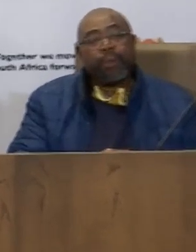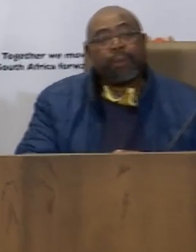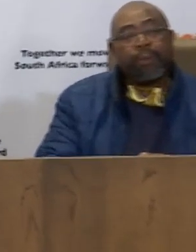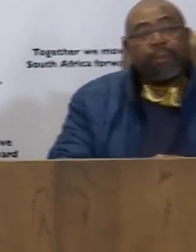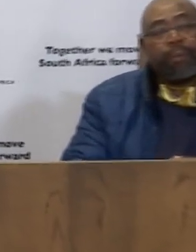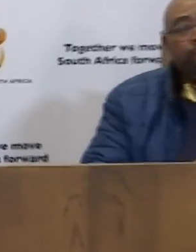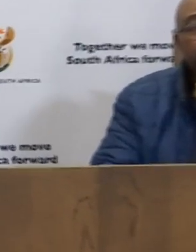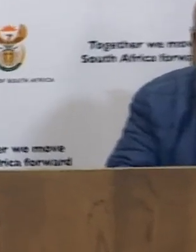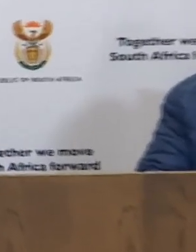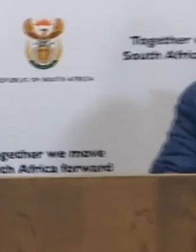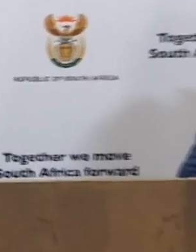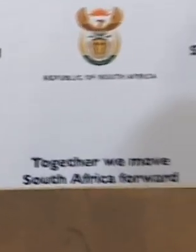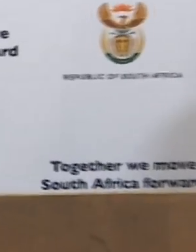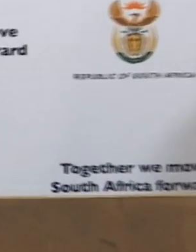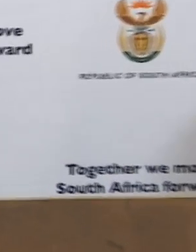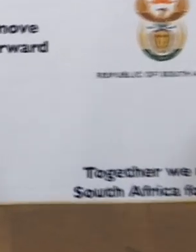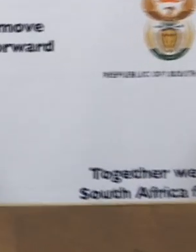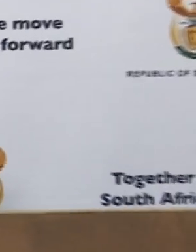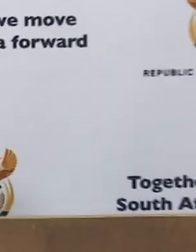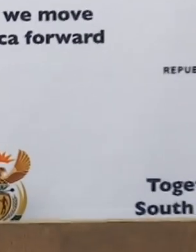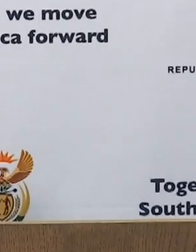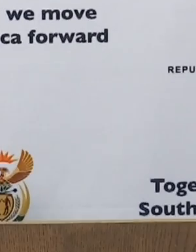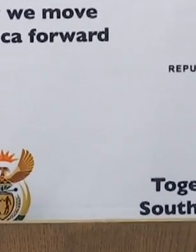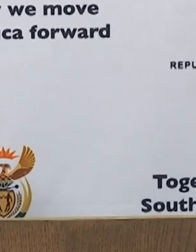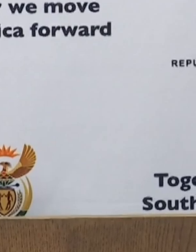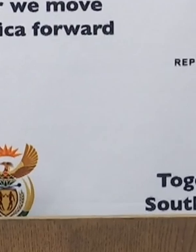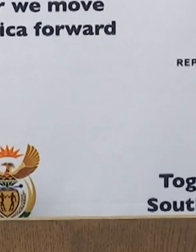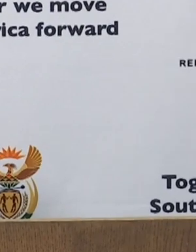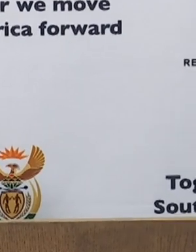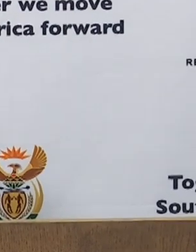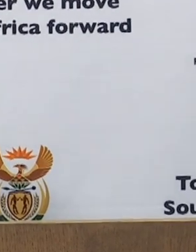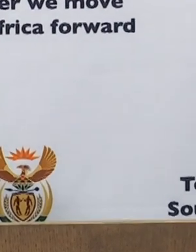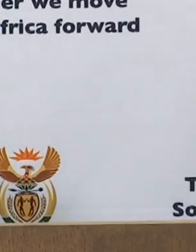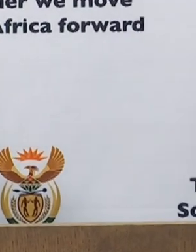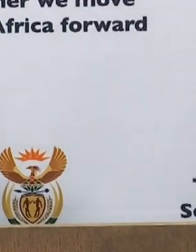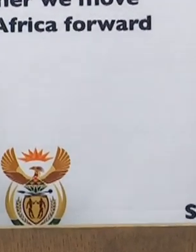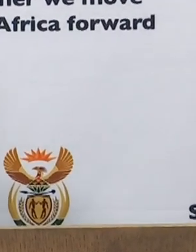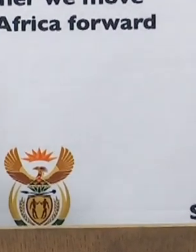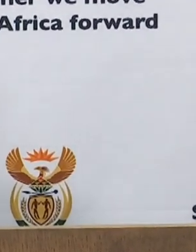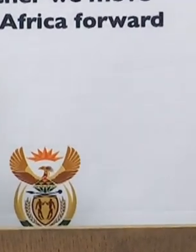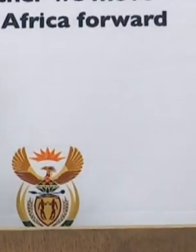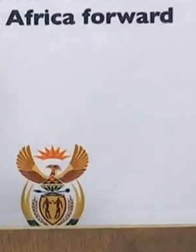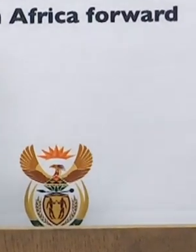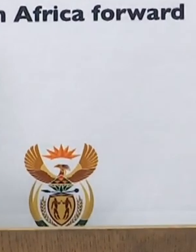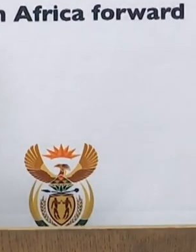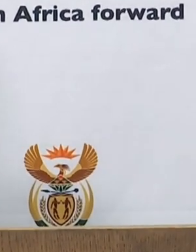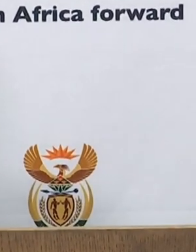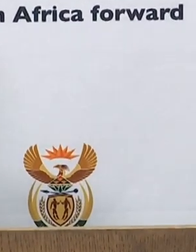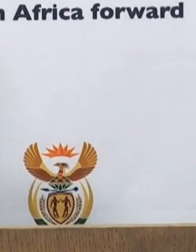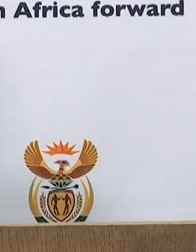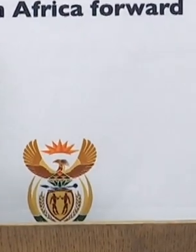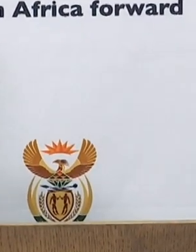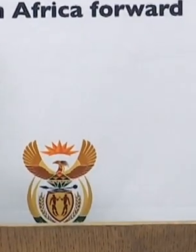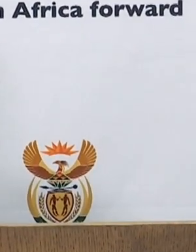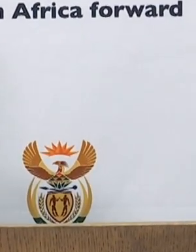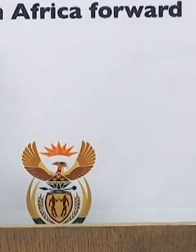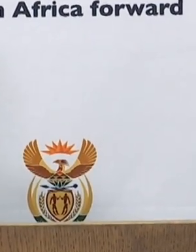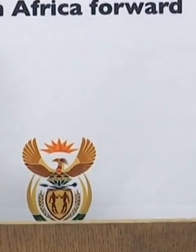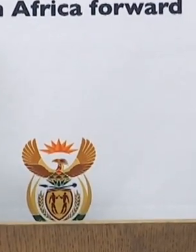of level 4 will be announced after the NCC has processed,